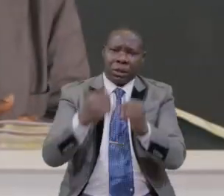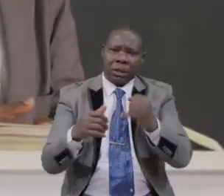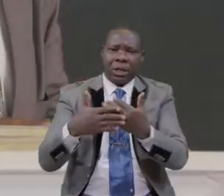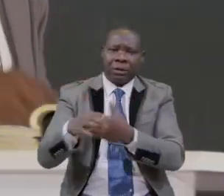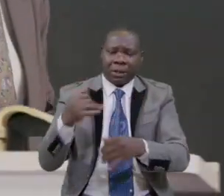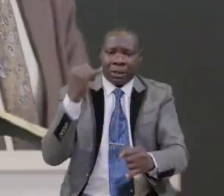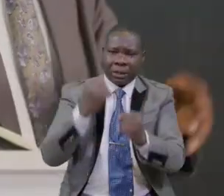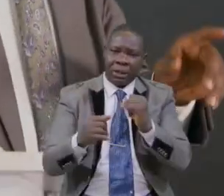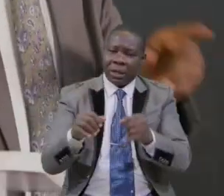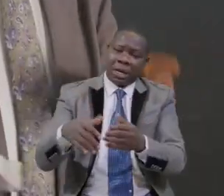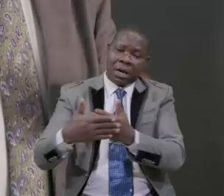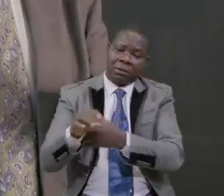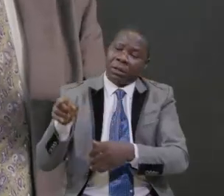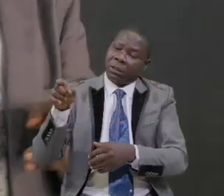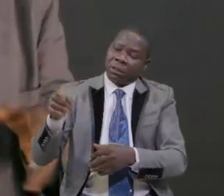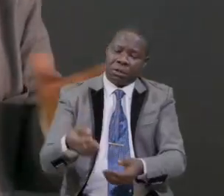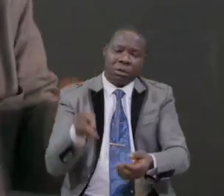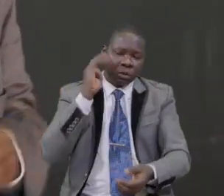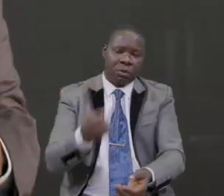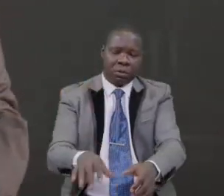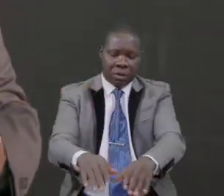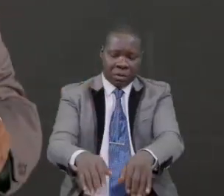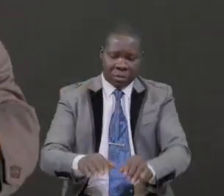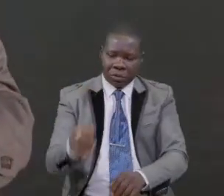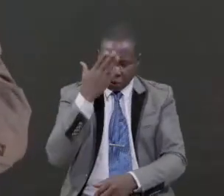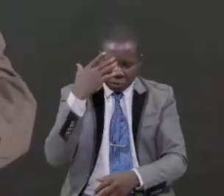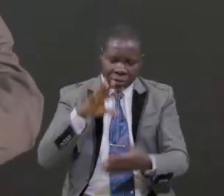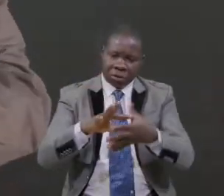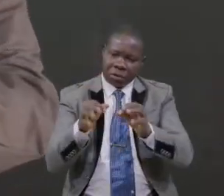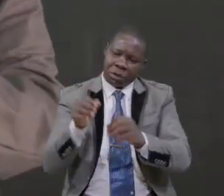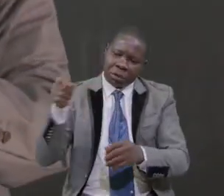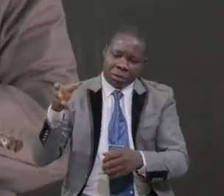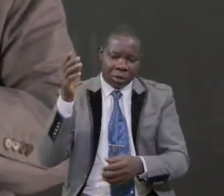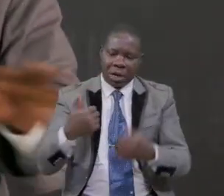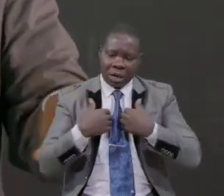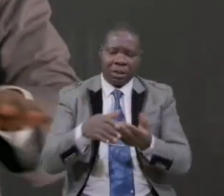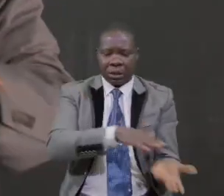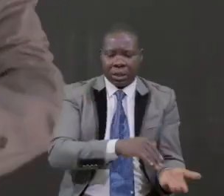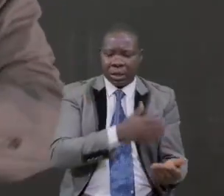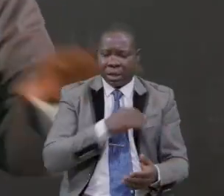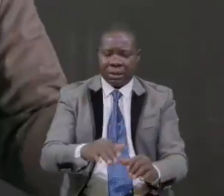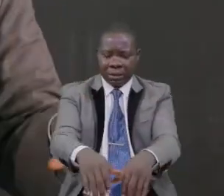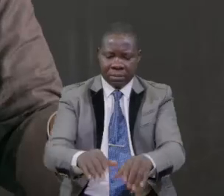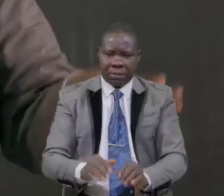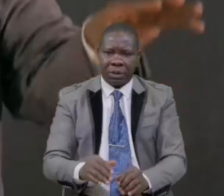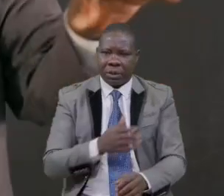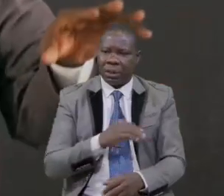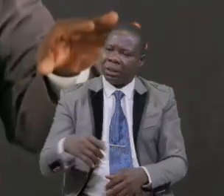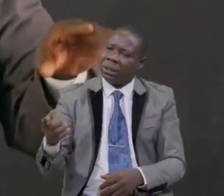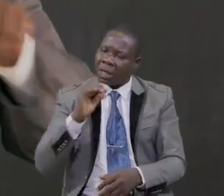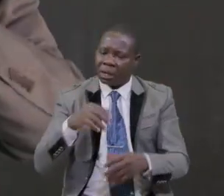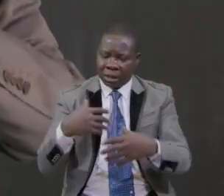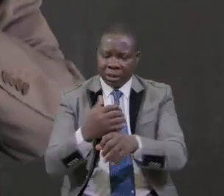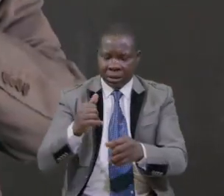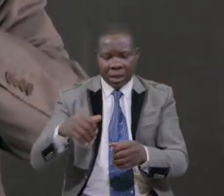buried, if you know his story, he had died and he was buried, and they were taking a dead man